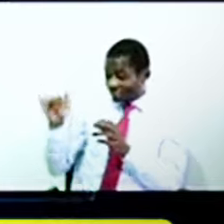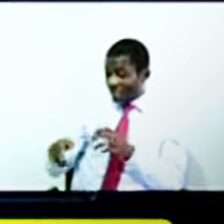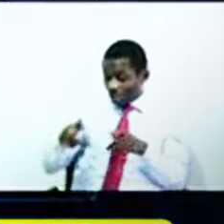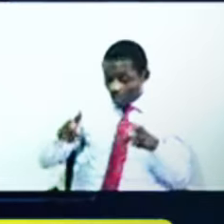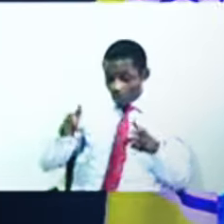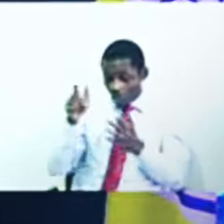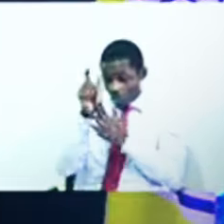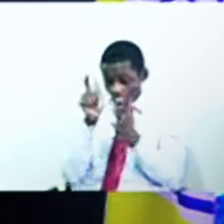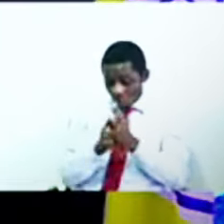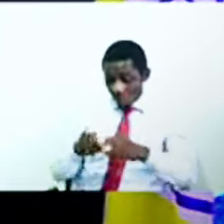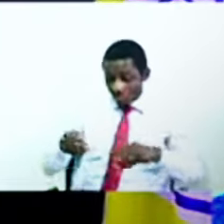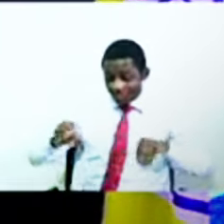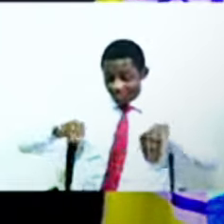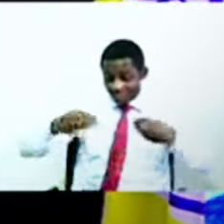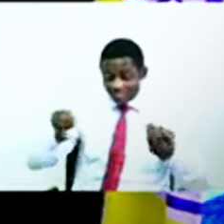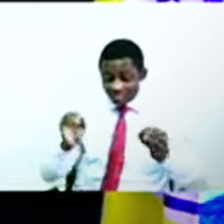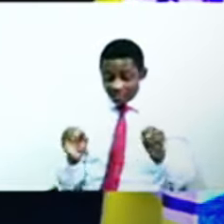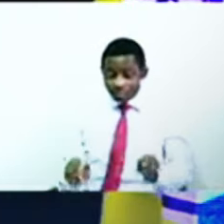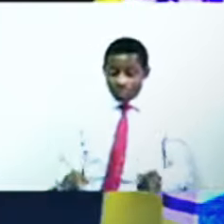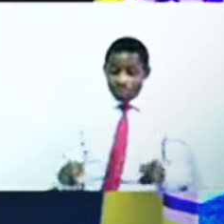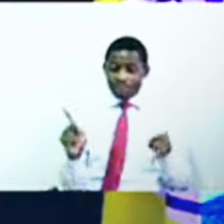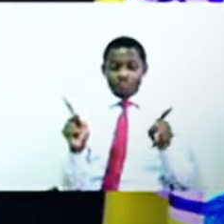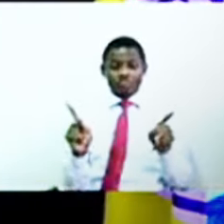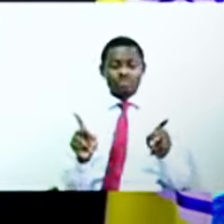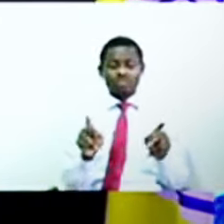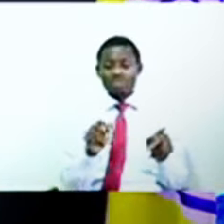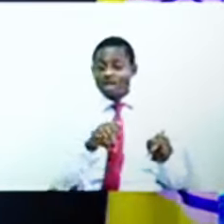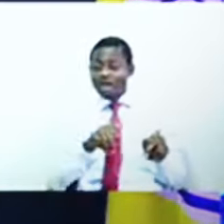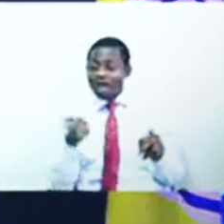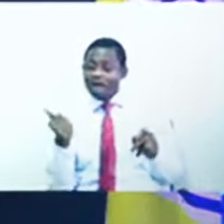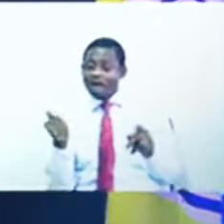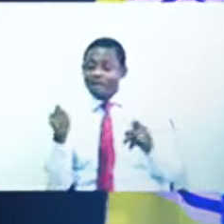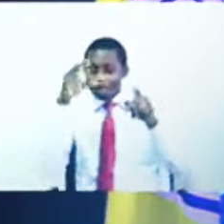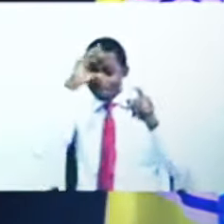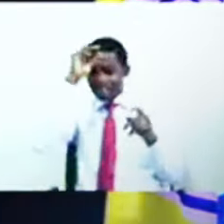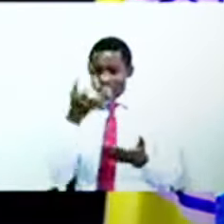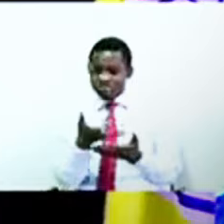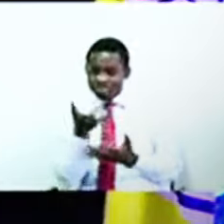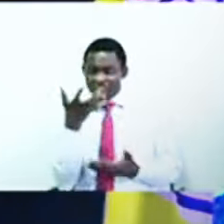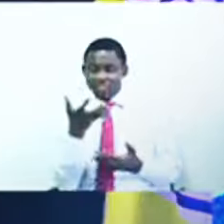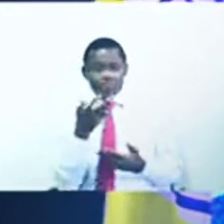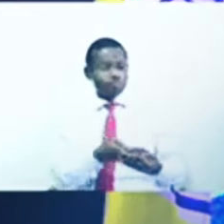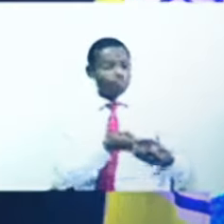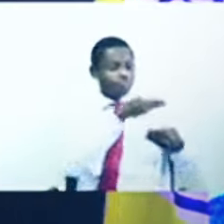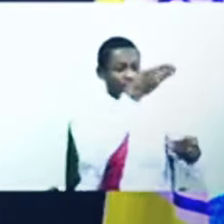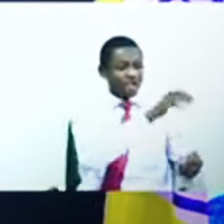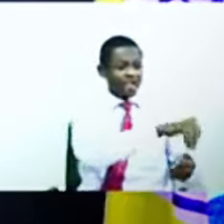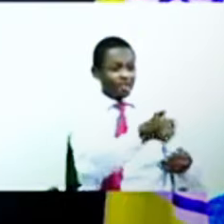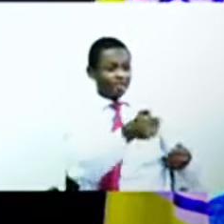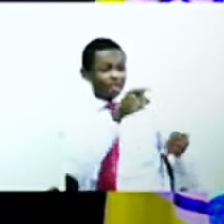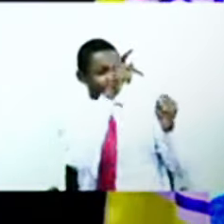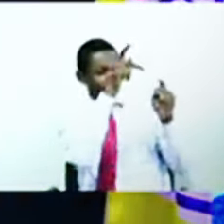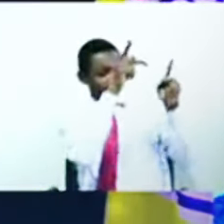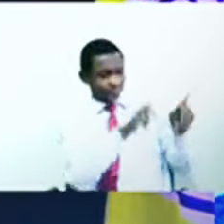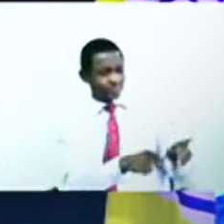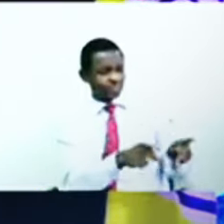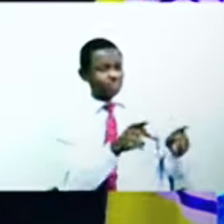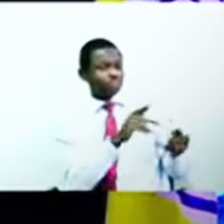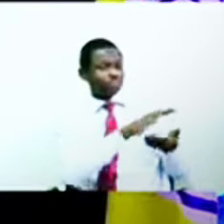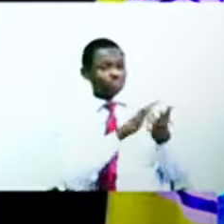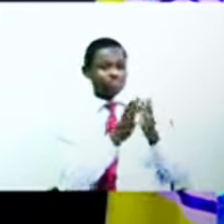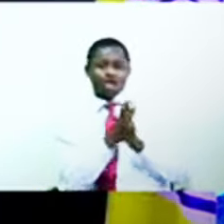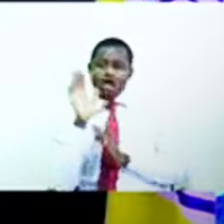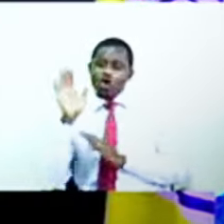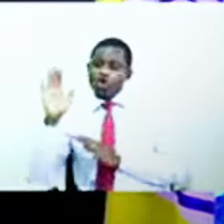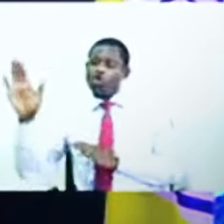Then we said the other time that when Abraham Lincoln canceled slavery,